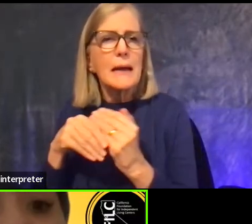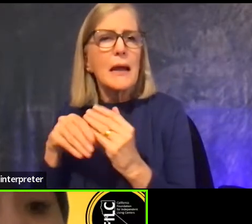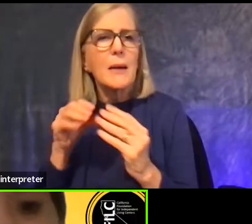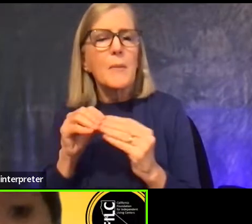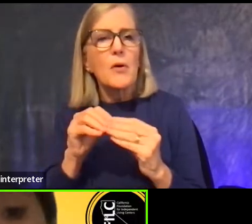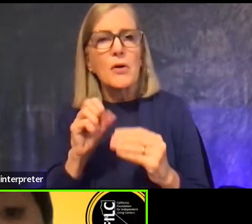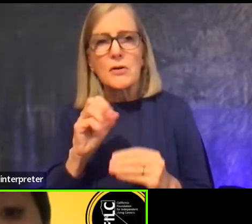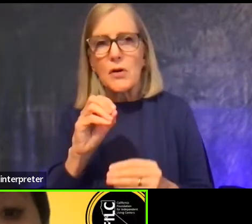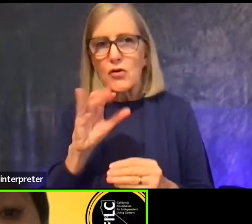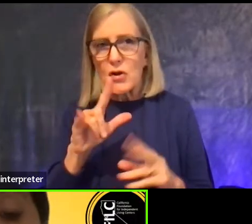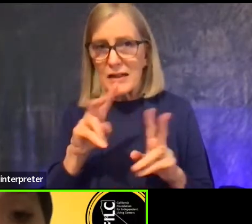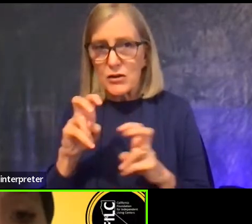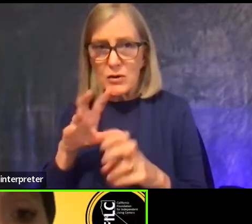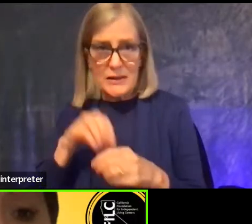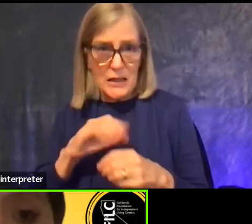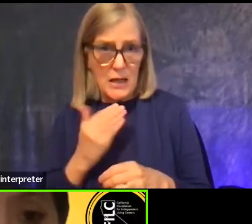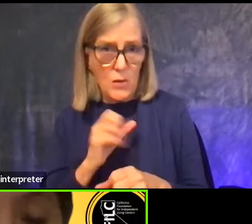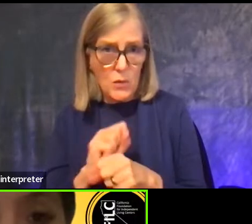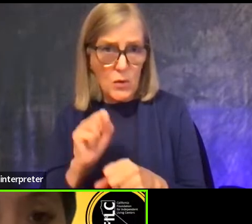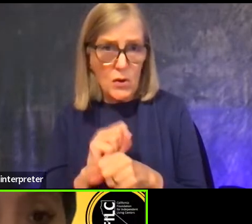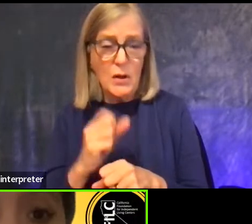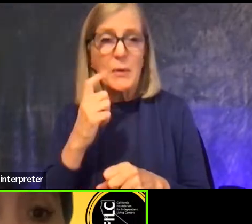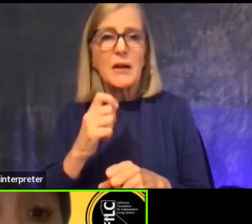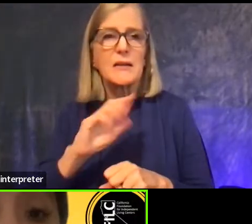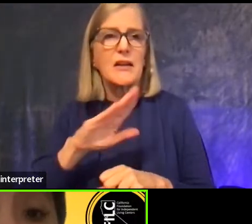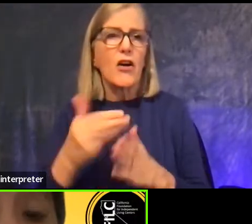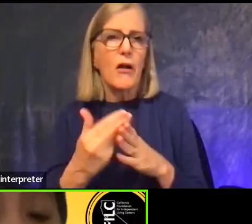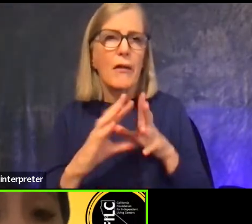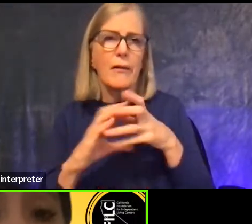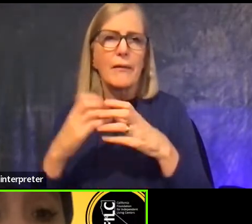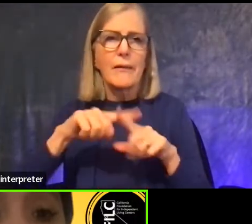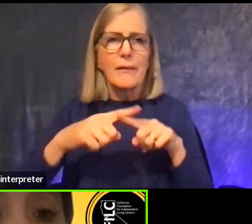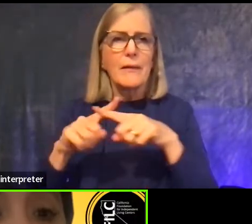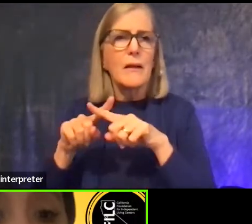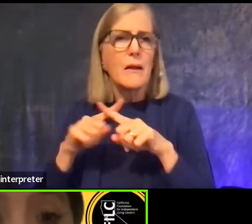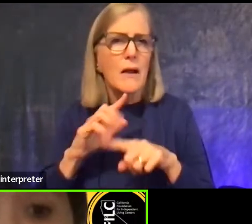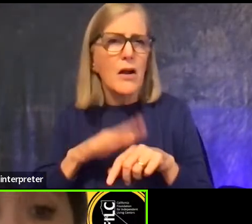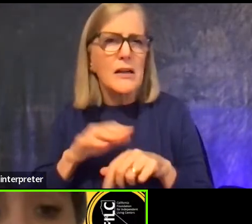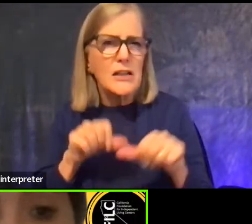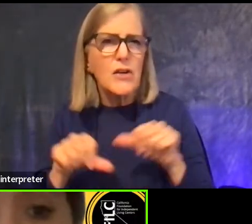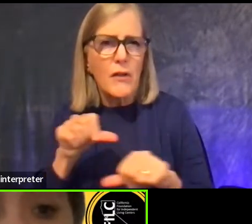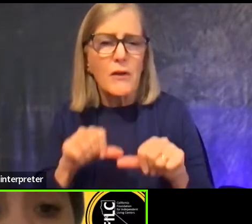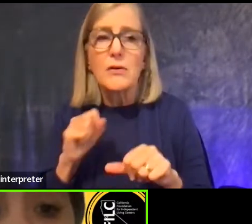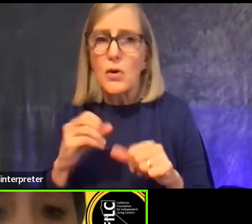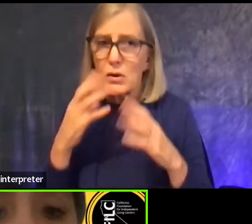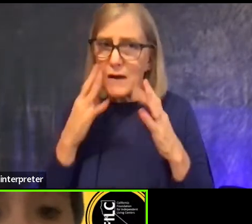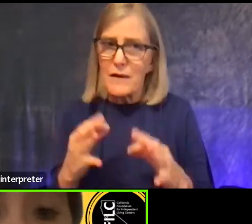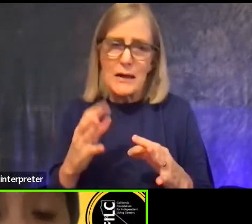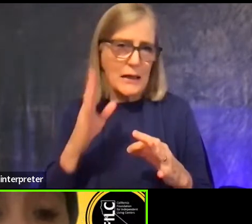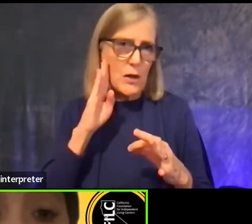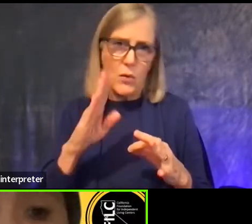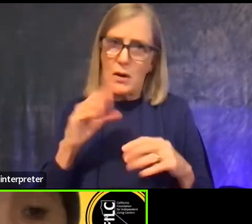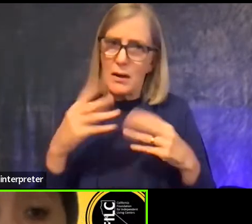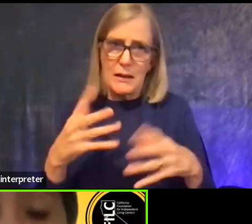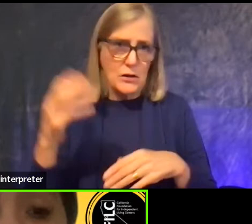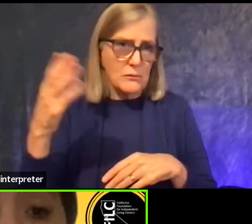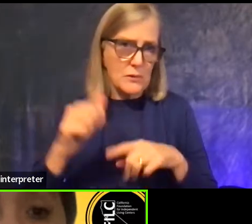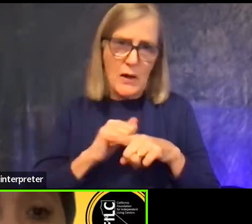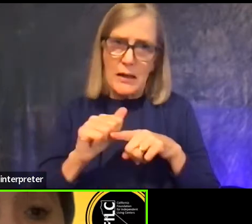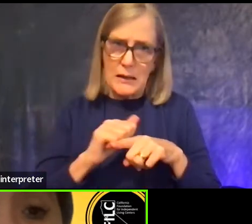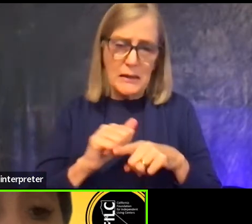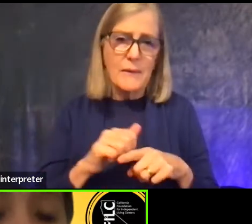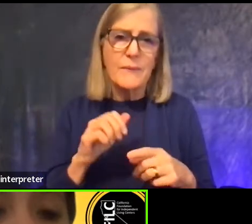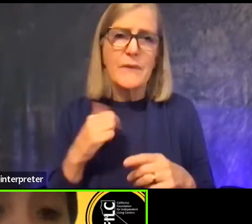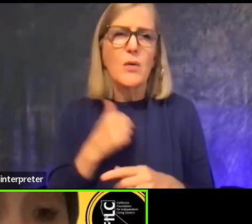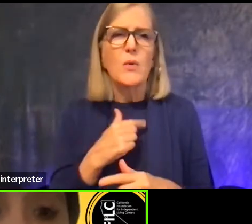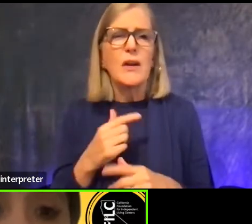do, because they're also intersectional with one another. So definitely there will be trainings. That was something that we wanted to start last